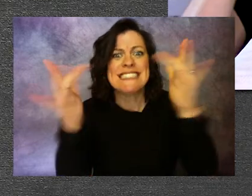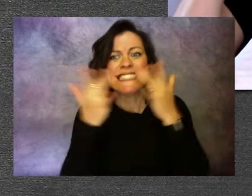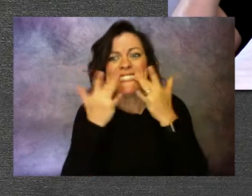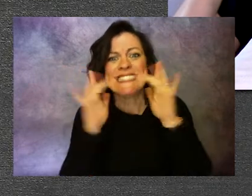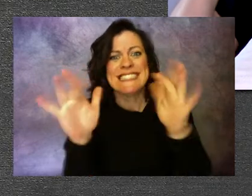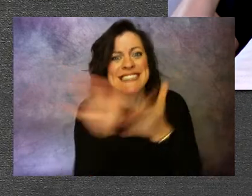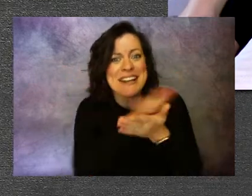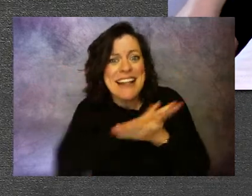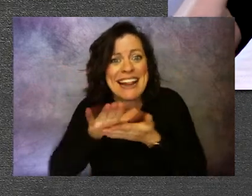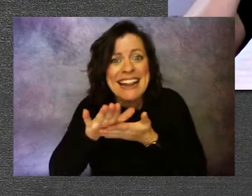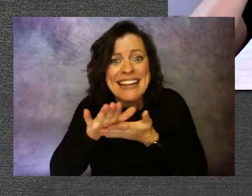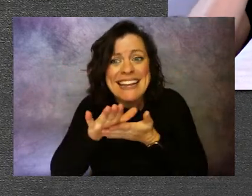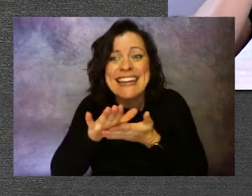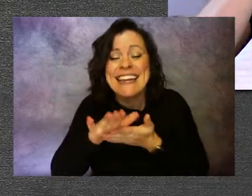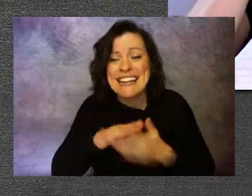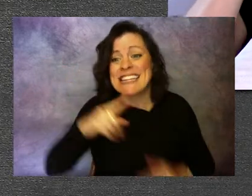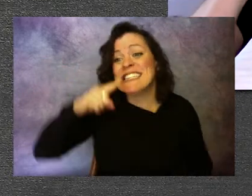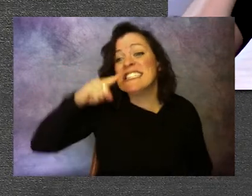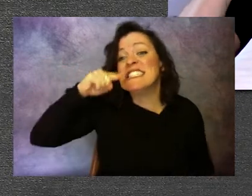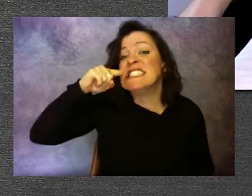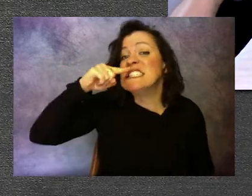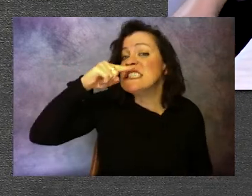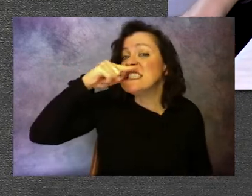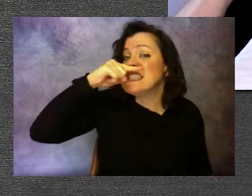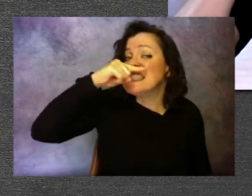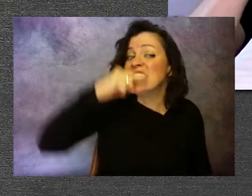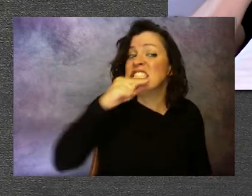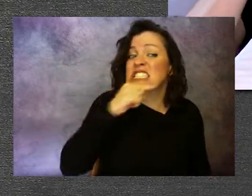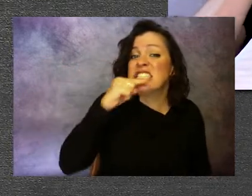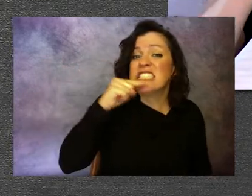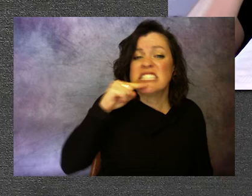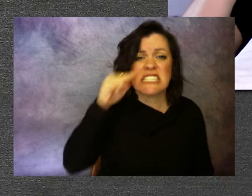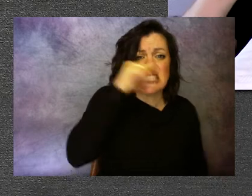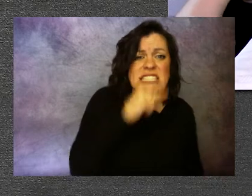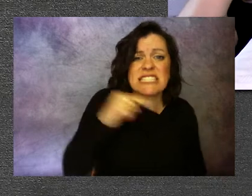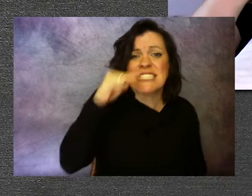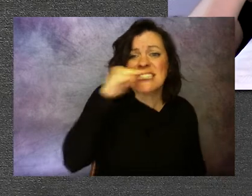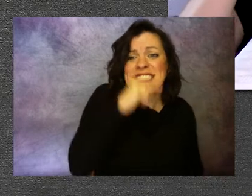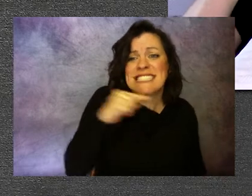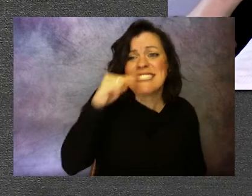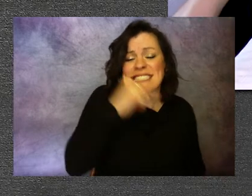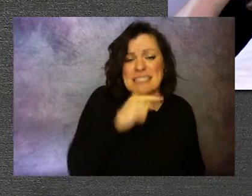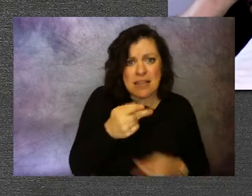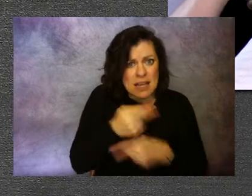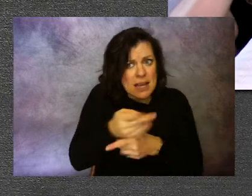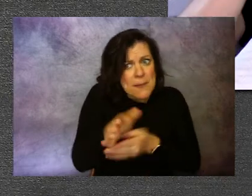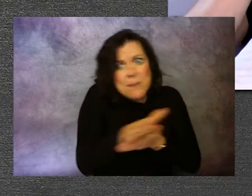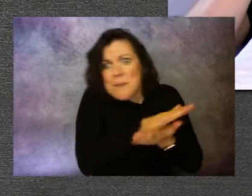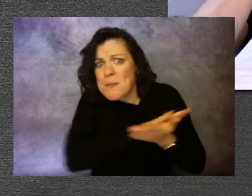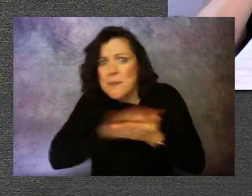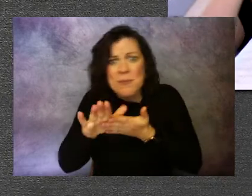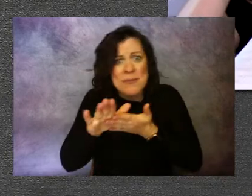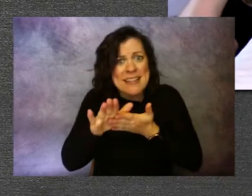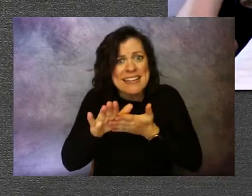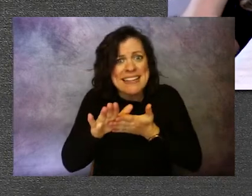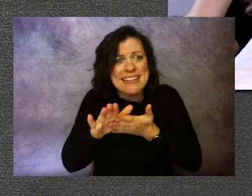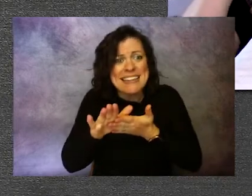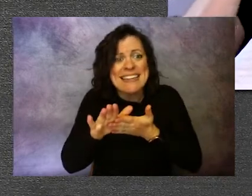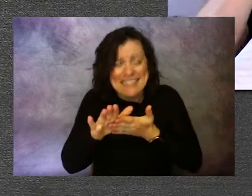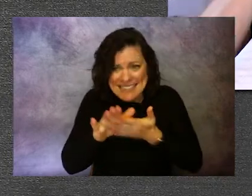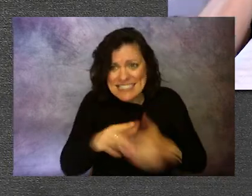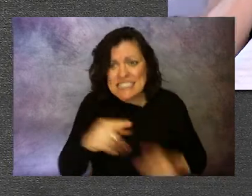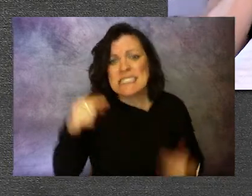treat. Brush up and down and all around to keep them clean and